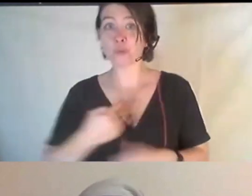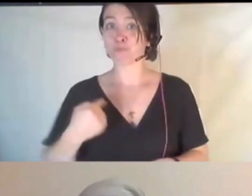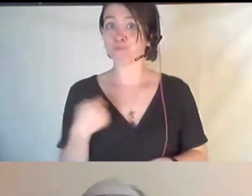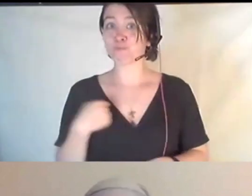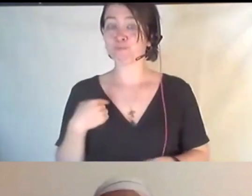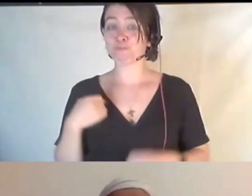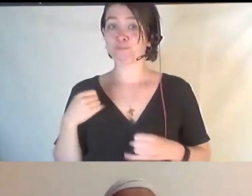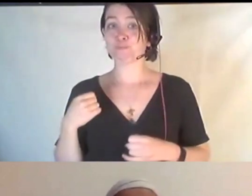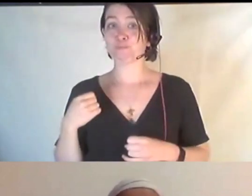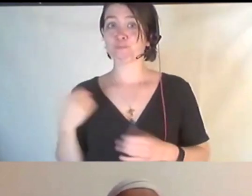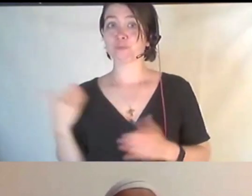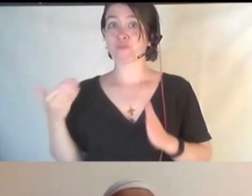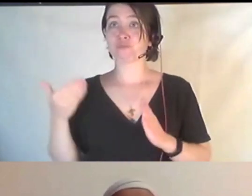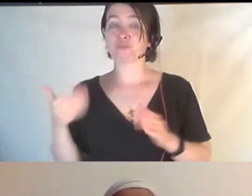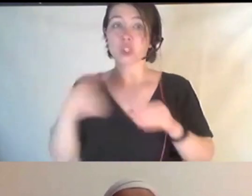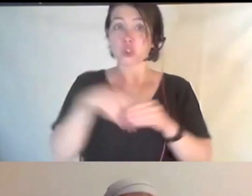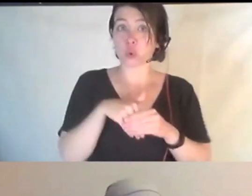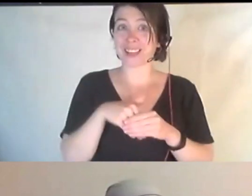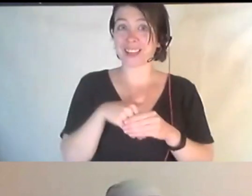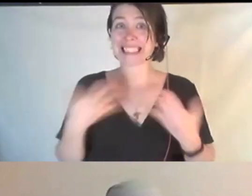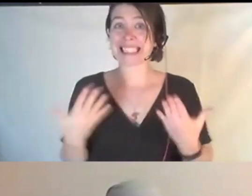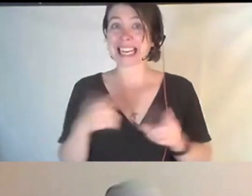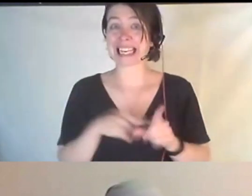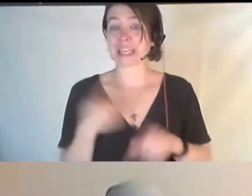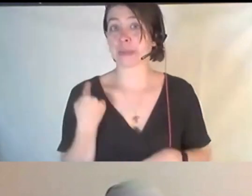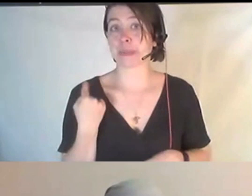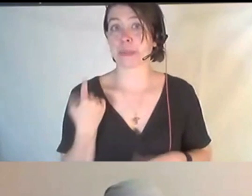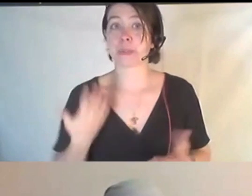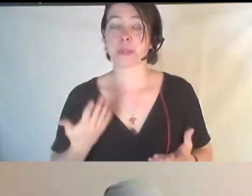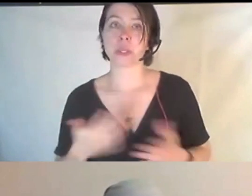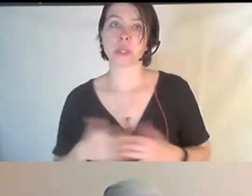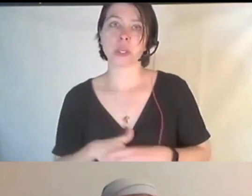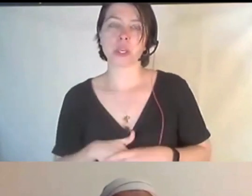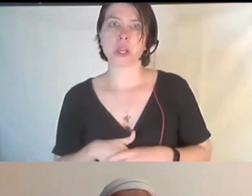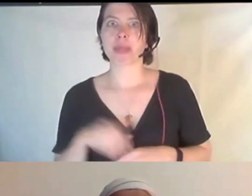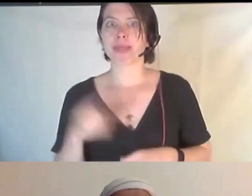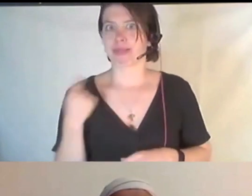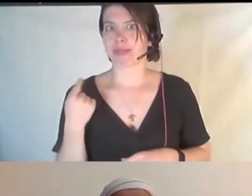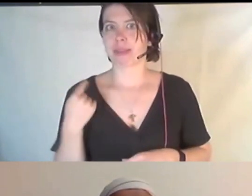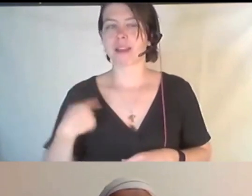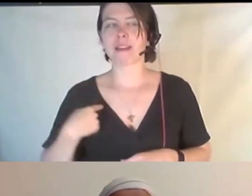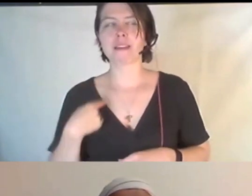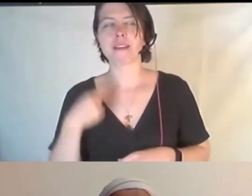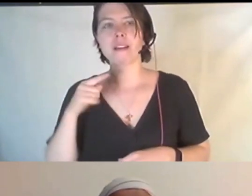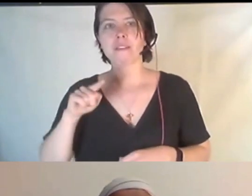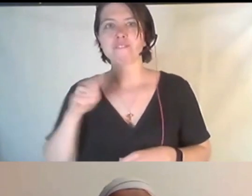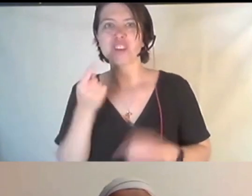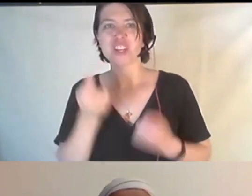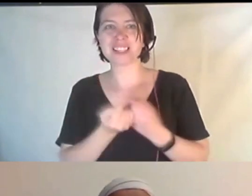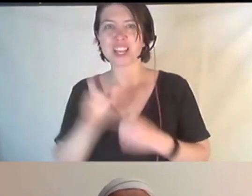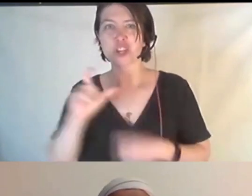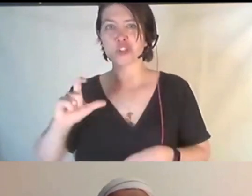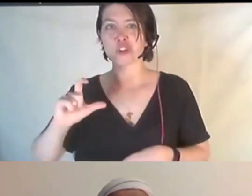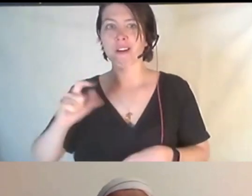in about 10 years ago. And at that point, I think one of the first things that Charlotte said to me is that we've got